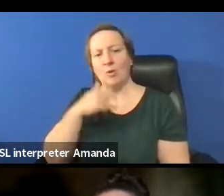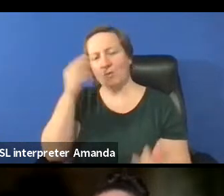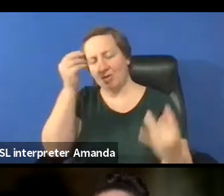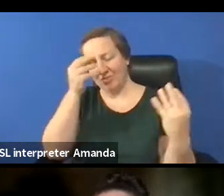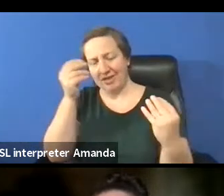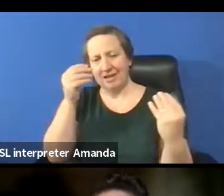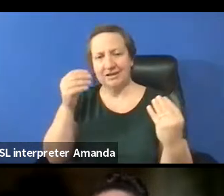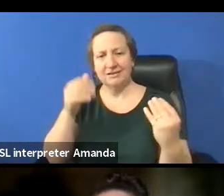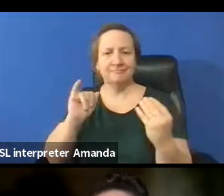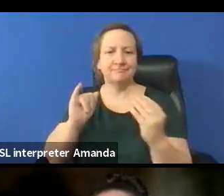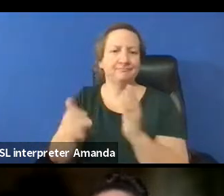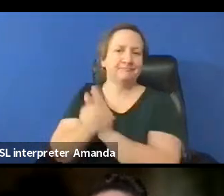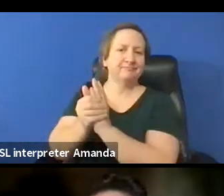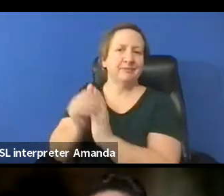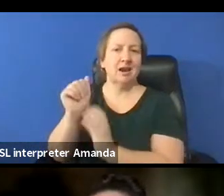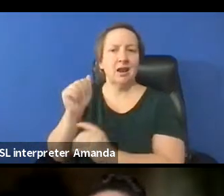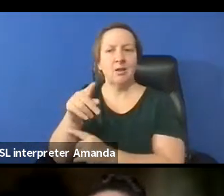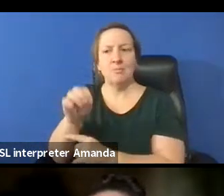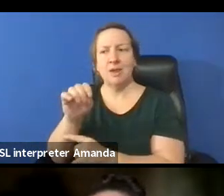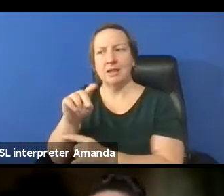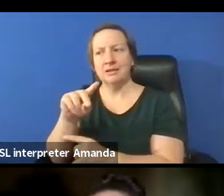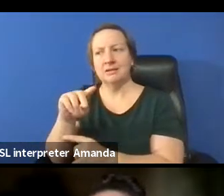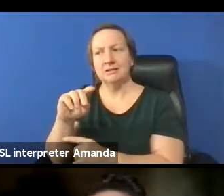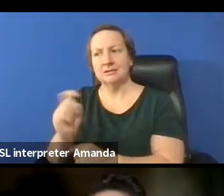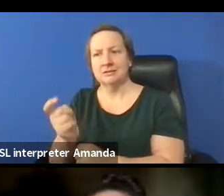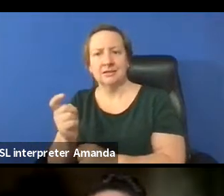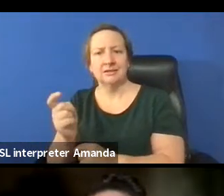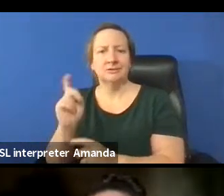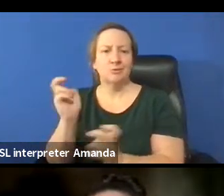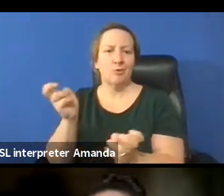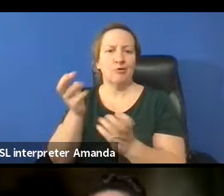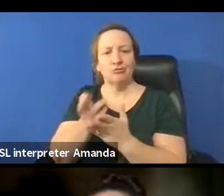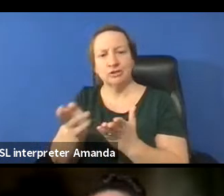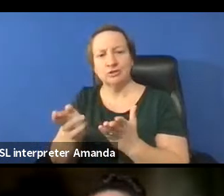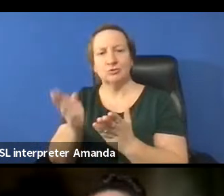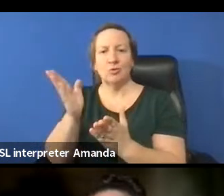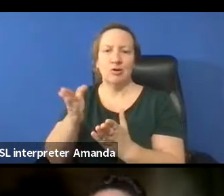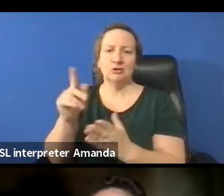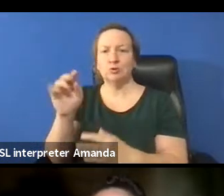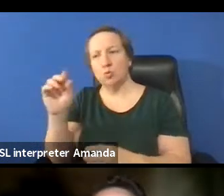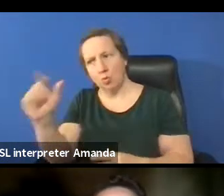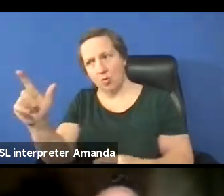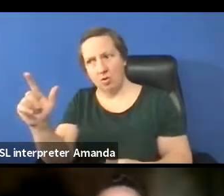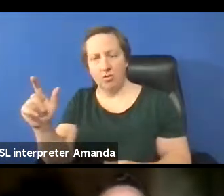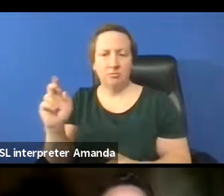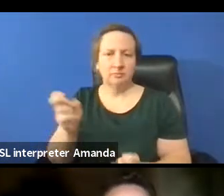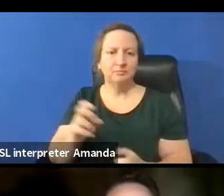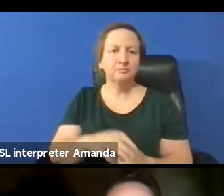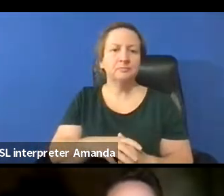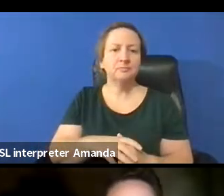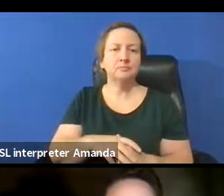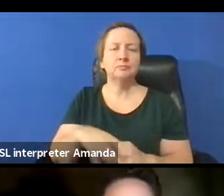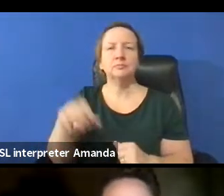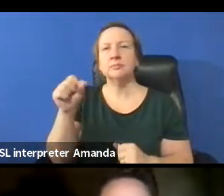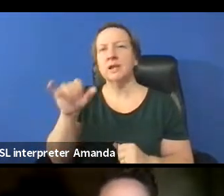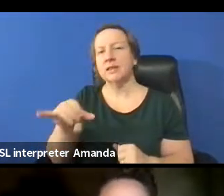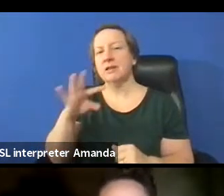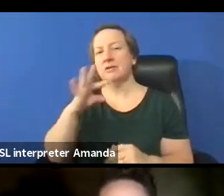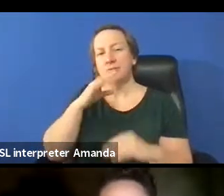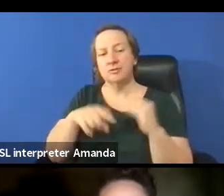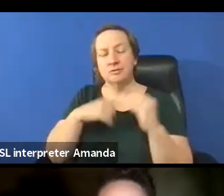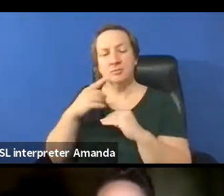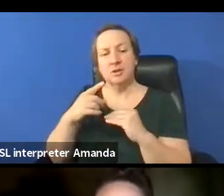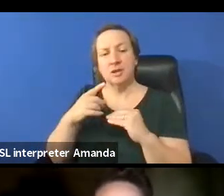an appendix, or possibly as kind of a resource / tool. But yeah, it talks about